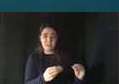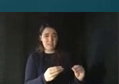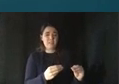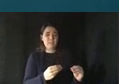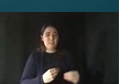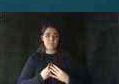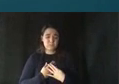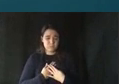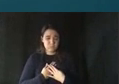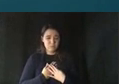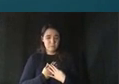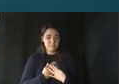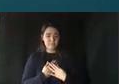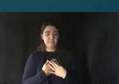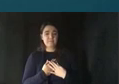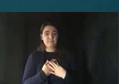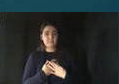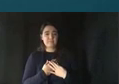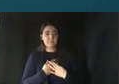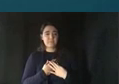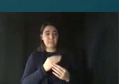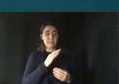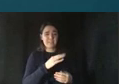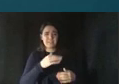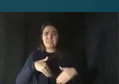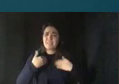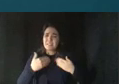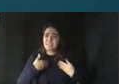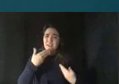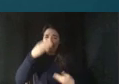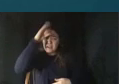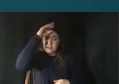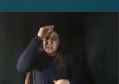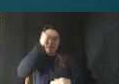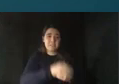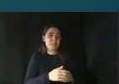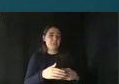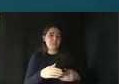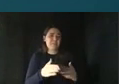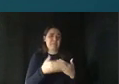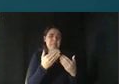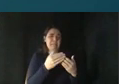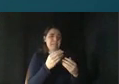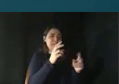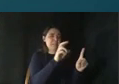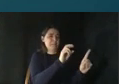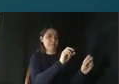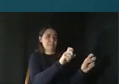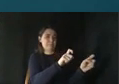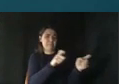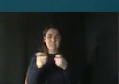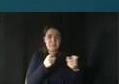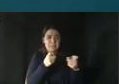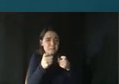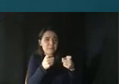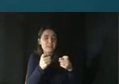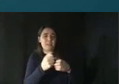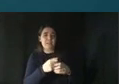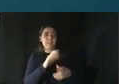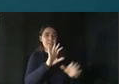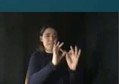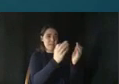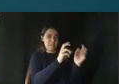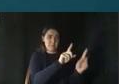boy was, how he was so easily manipulated to turn away from his family and easily manipulated